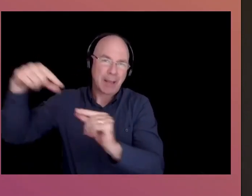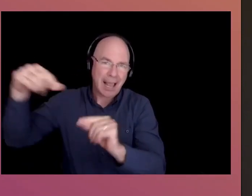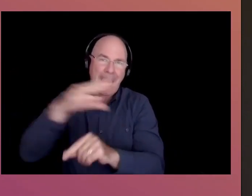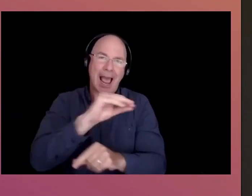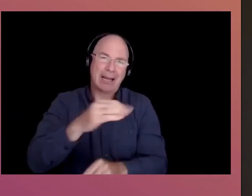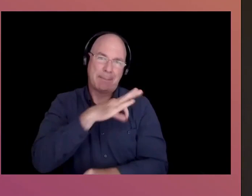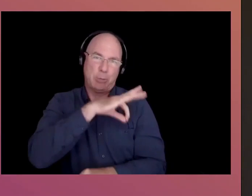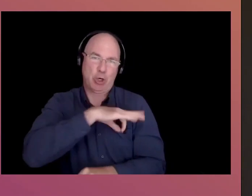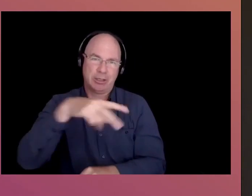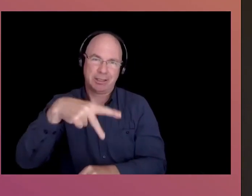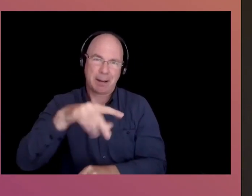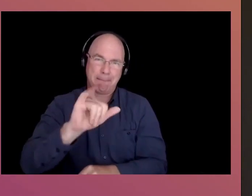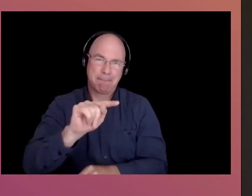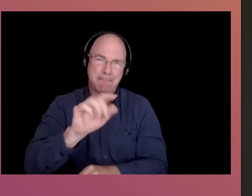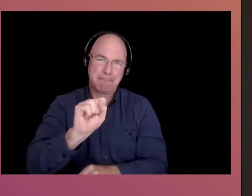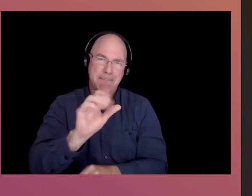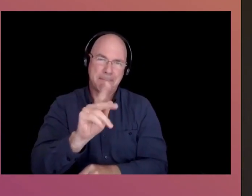interested in, please let me know.